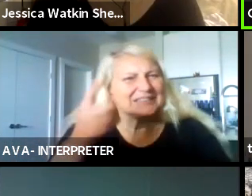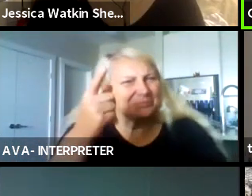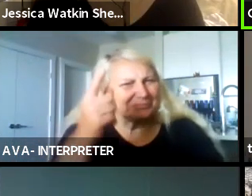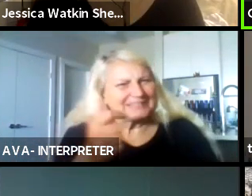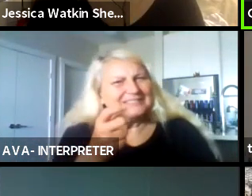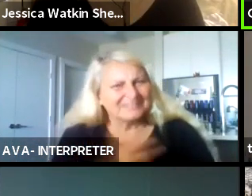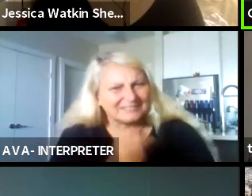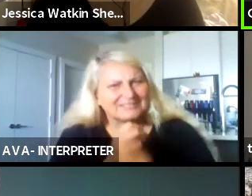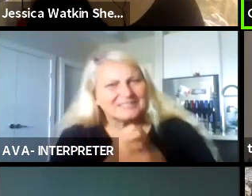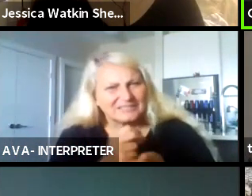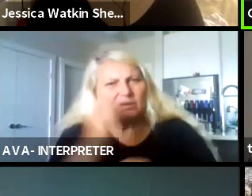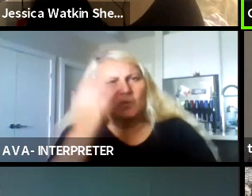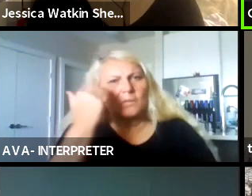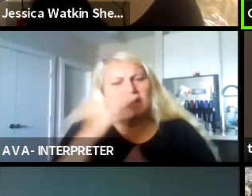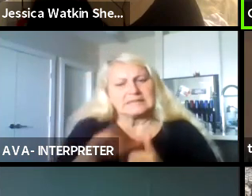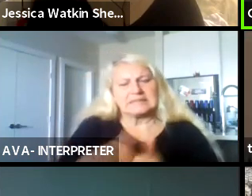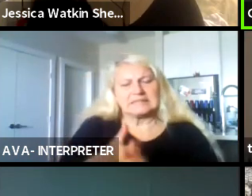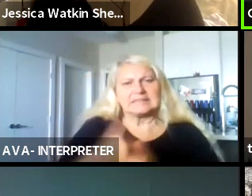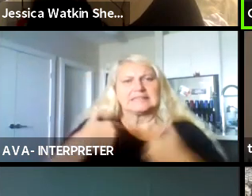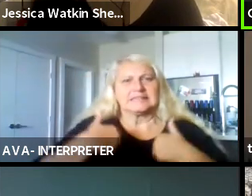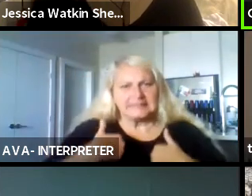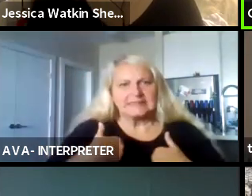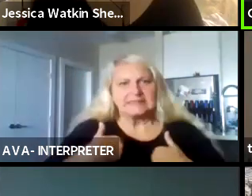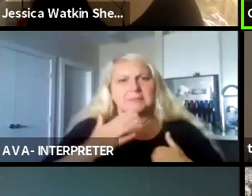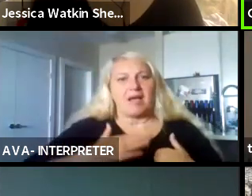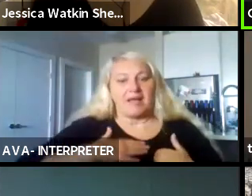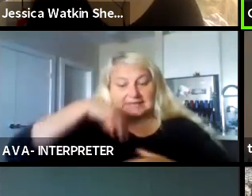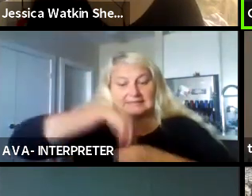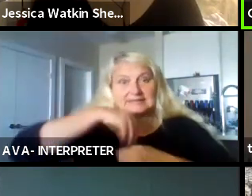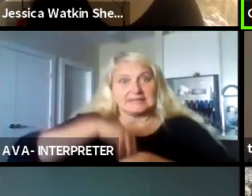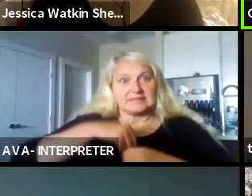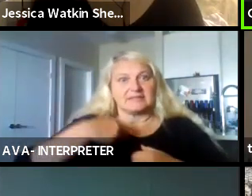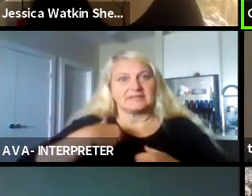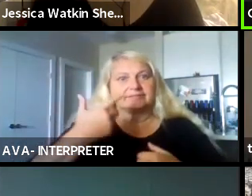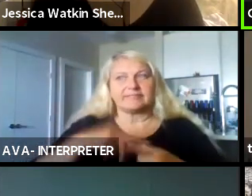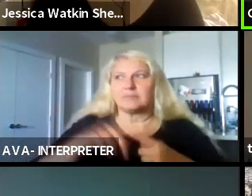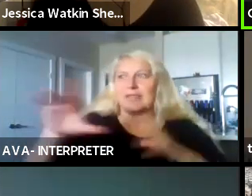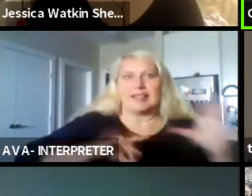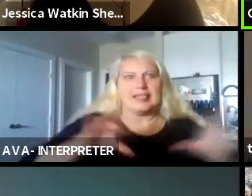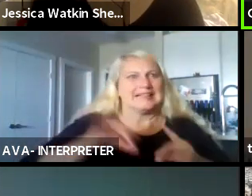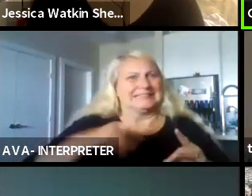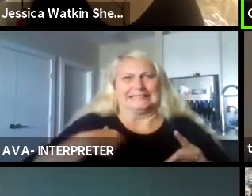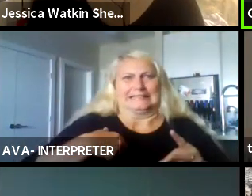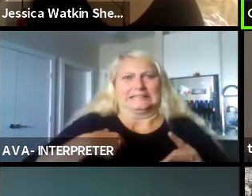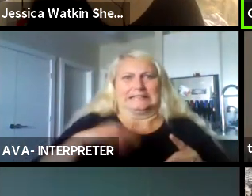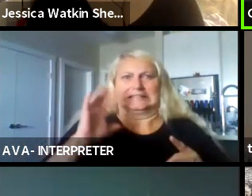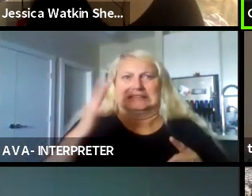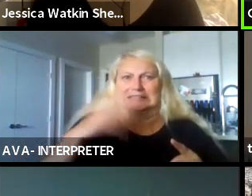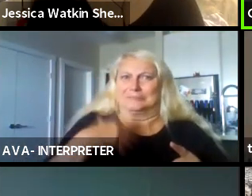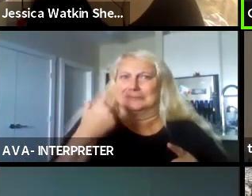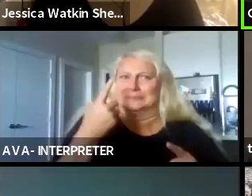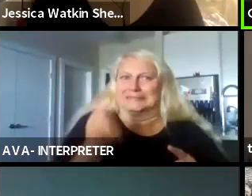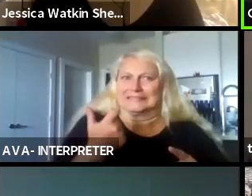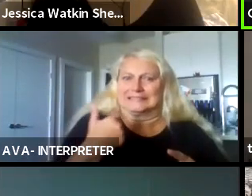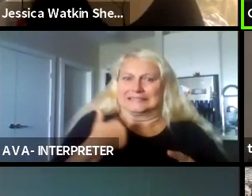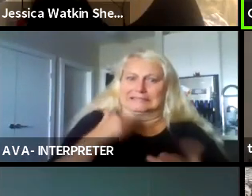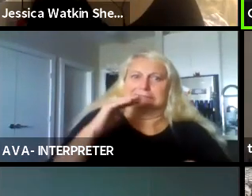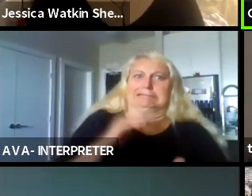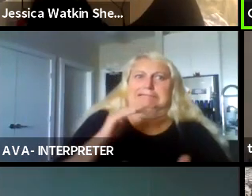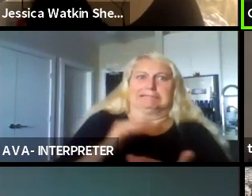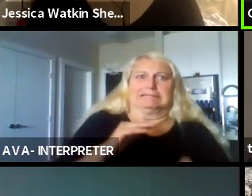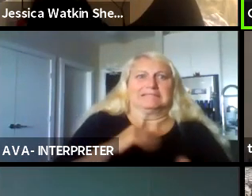I do have a vulnerable immune system. So I'm trying to take extra precautions, but not feeling